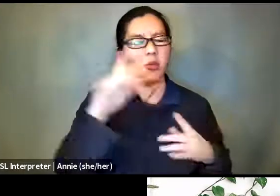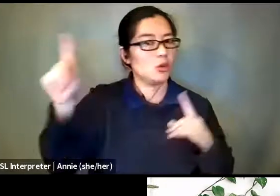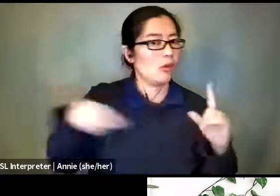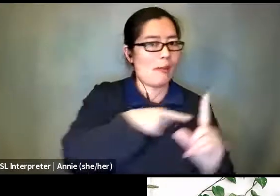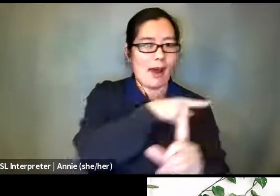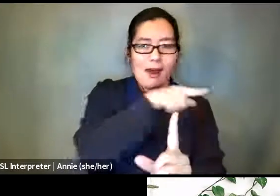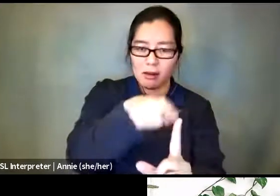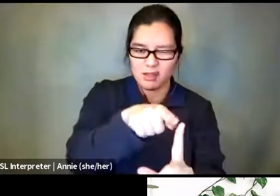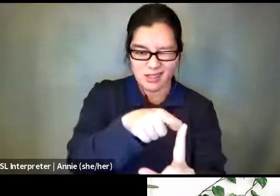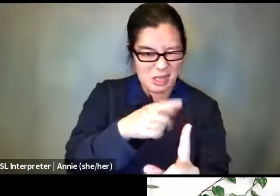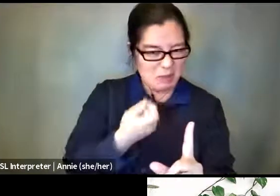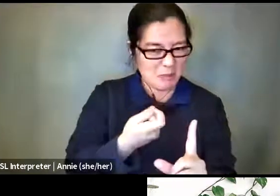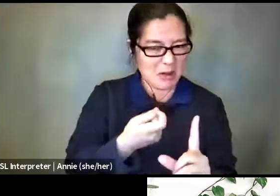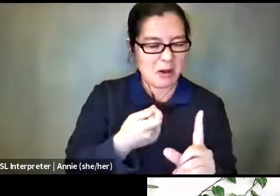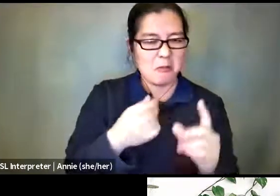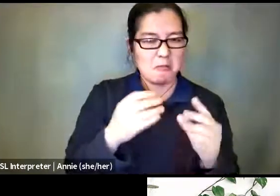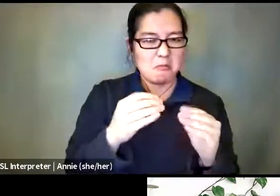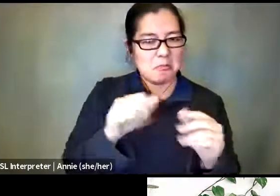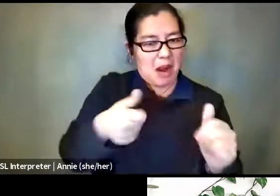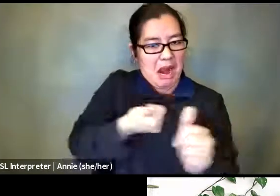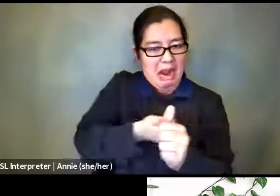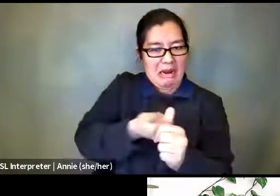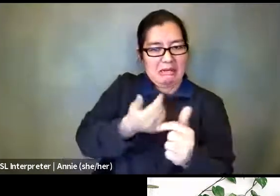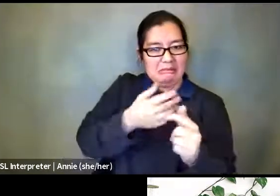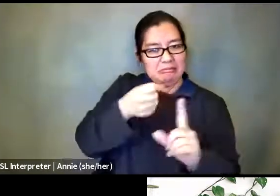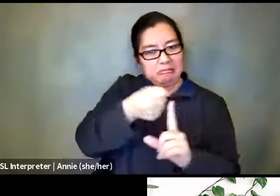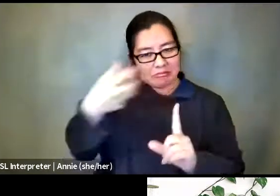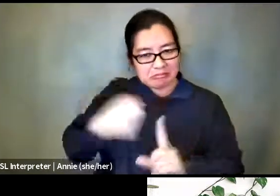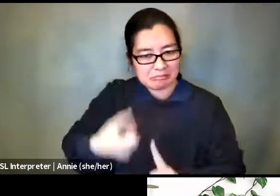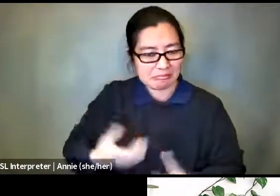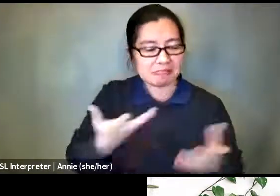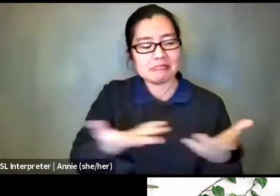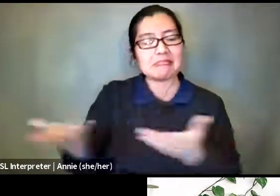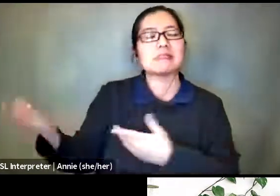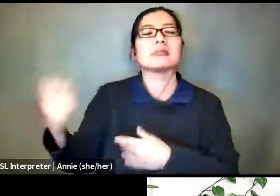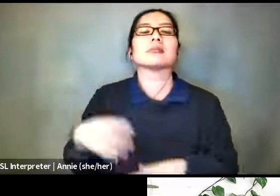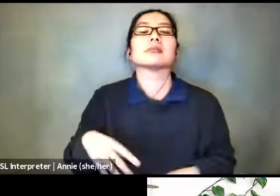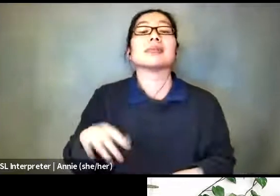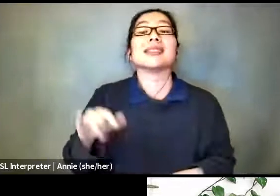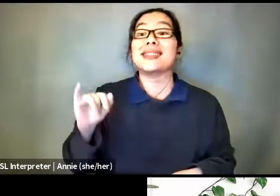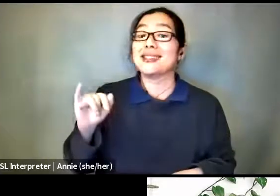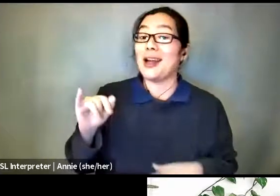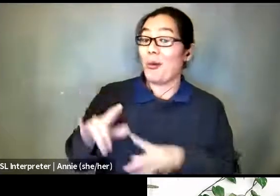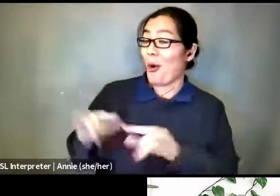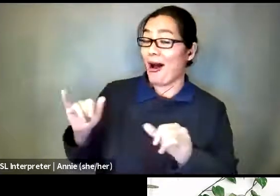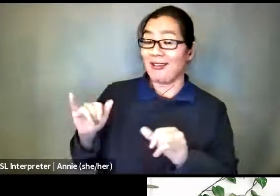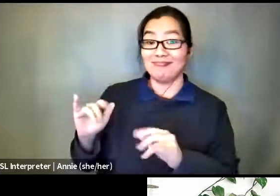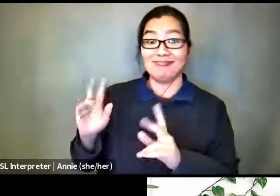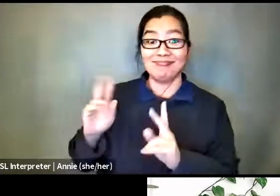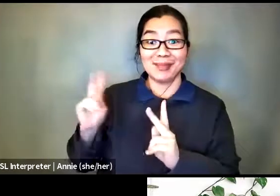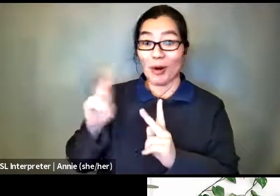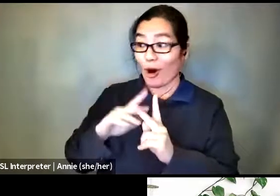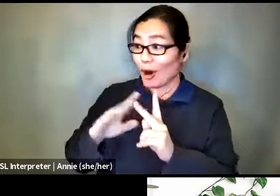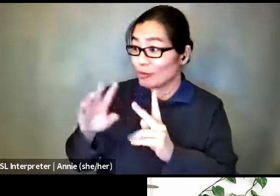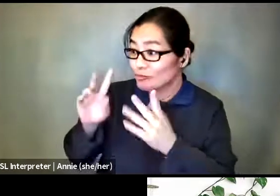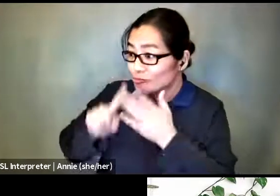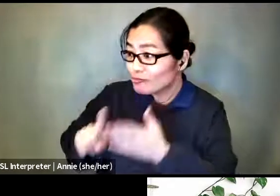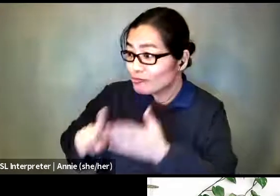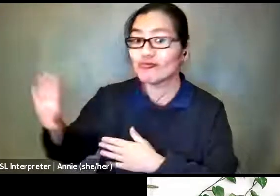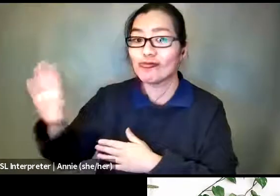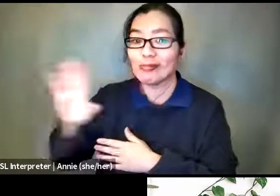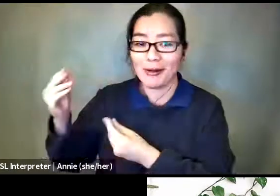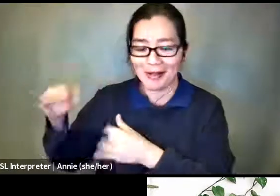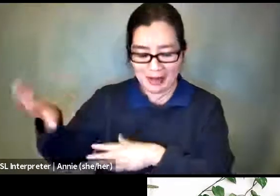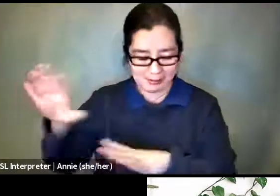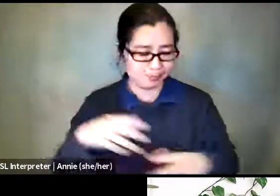go too far into that. And as people are kind of looking up where they are and whose land they're on. So